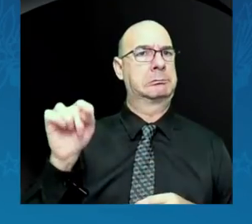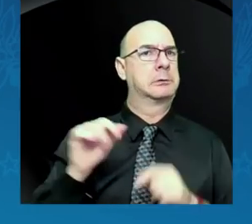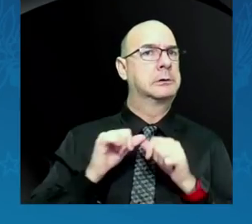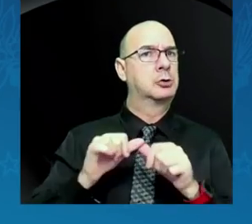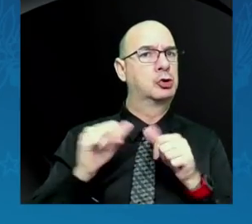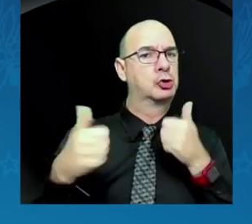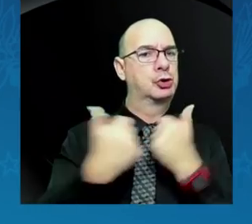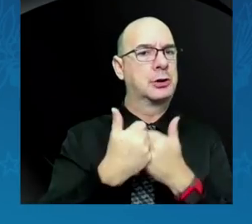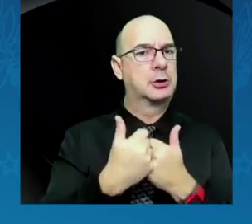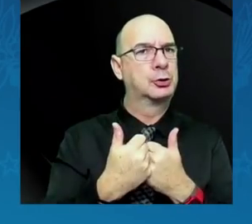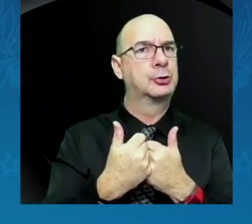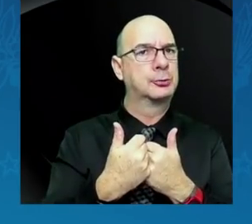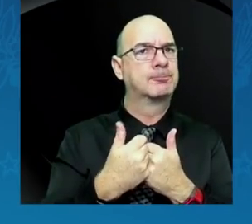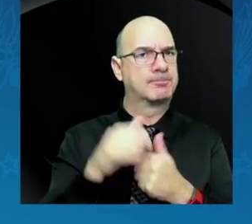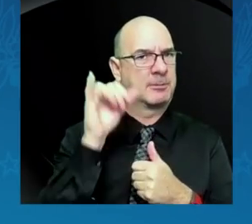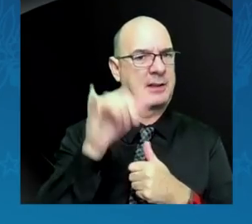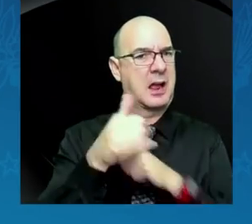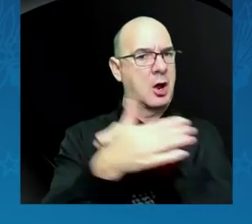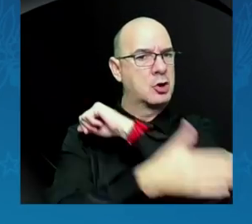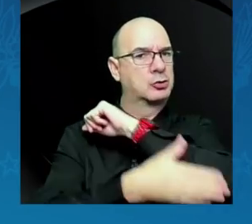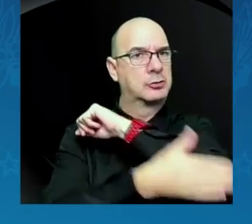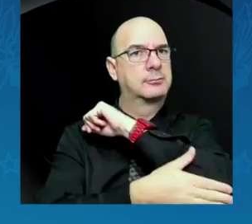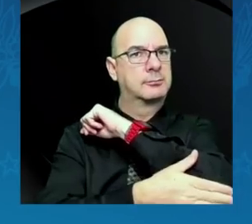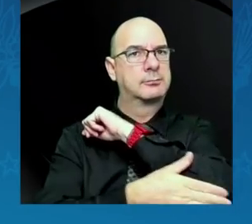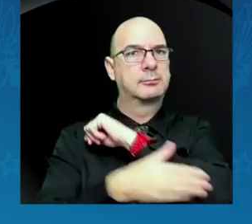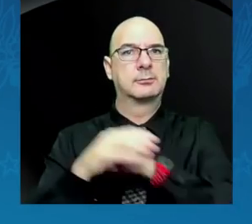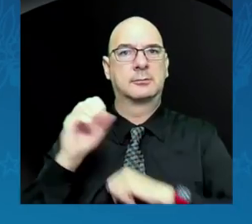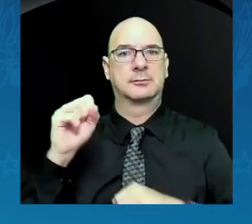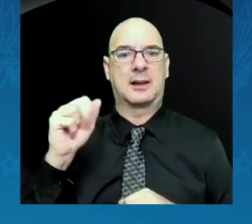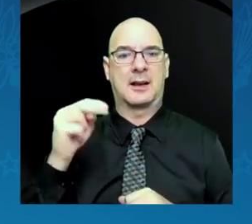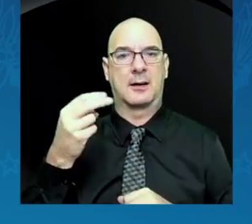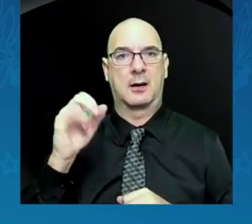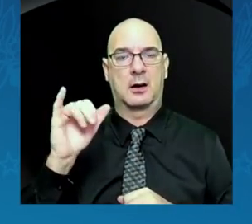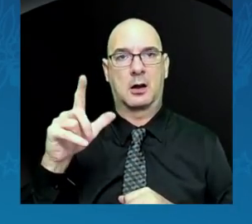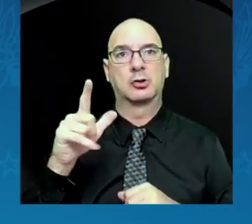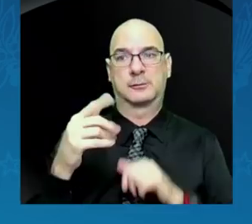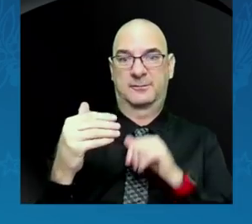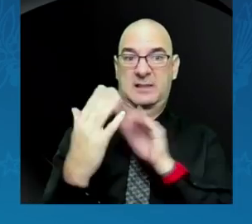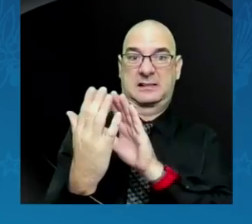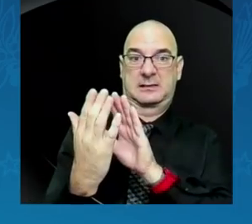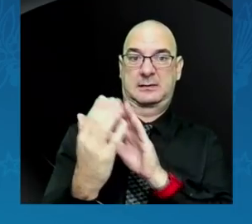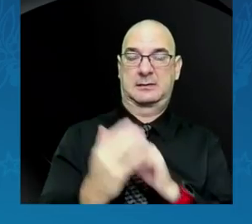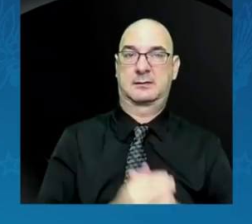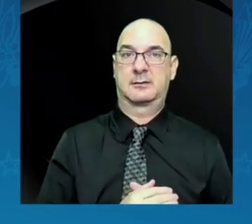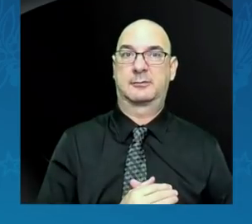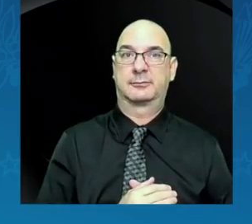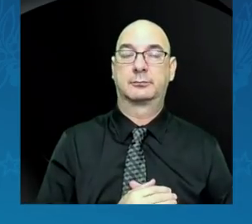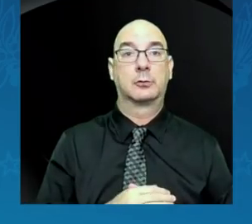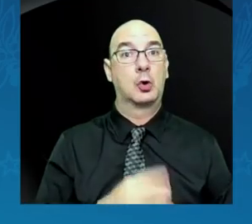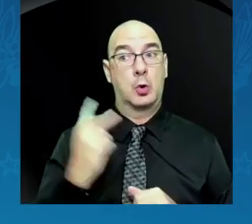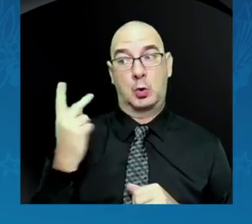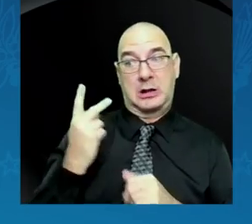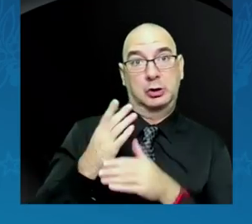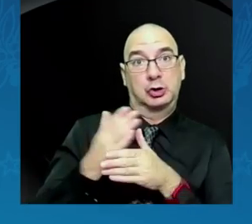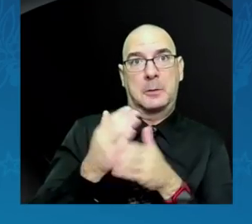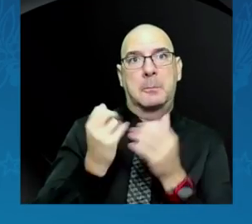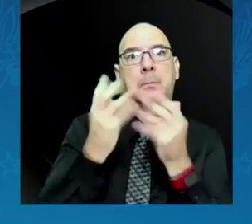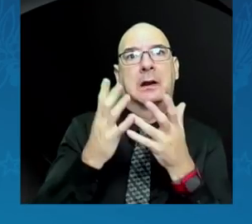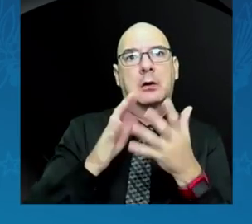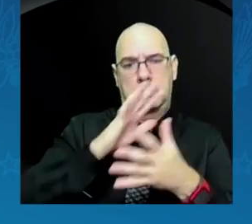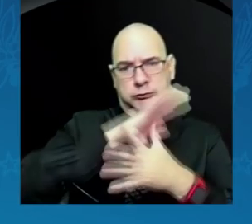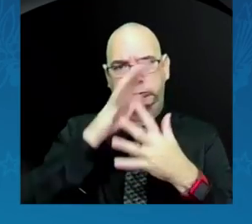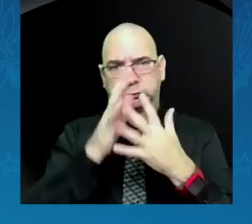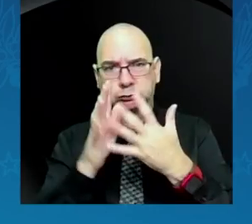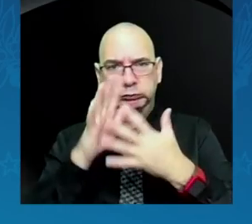Sahel are facing. Among the many priorities that we share is a concern about what we need to do to